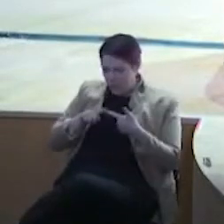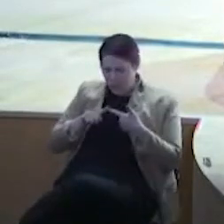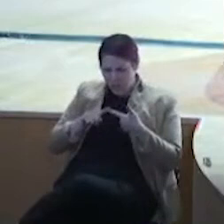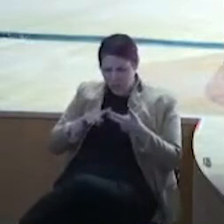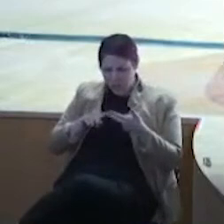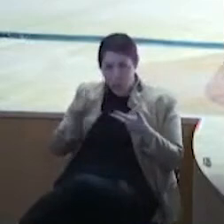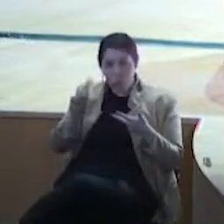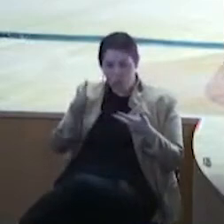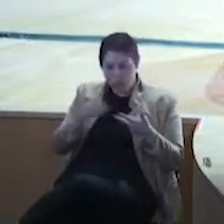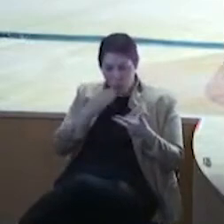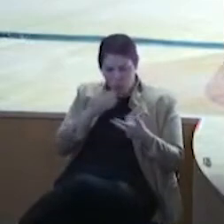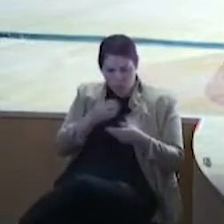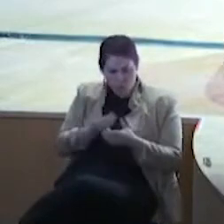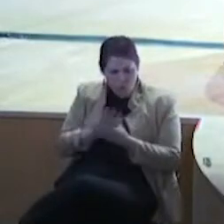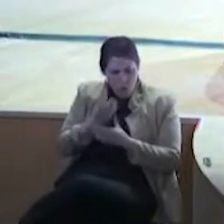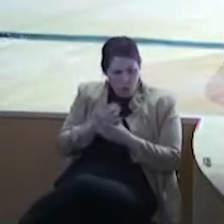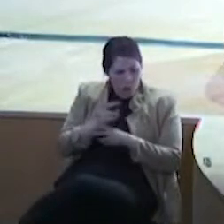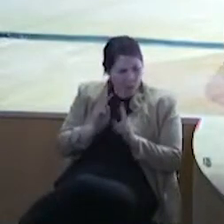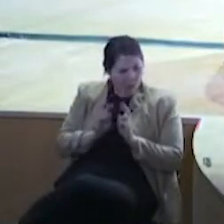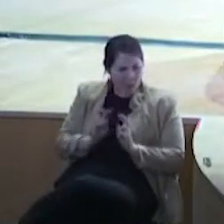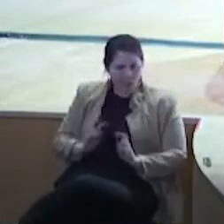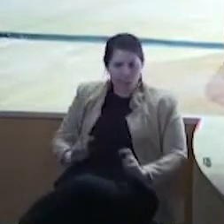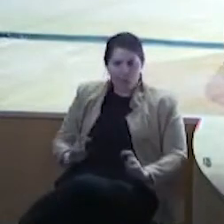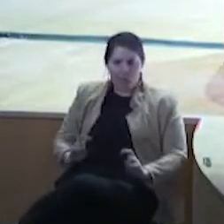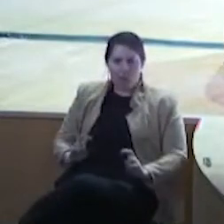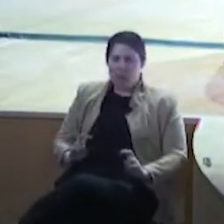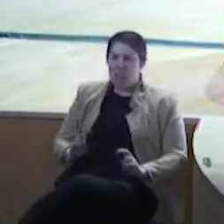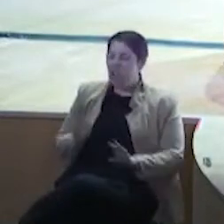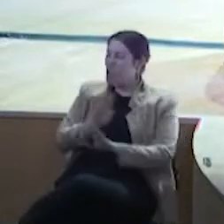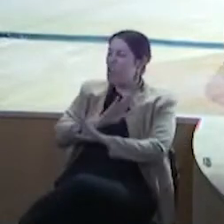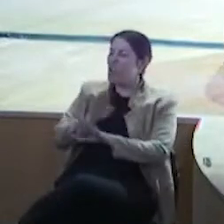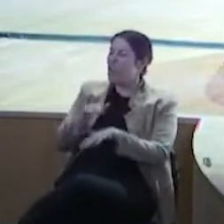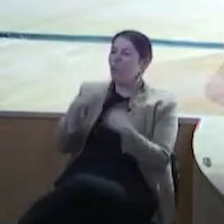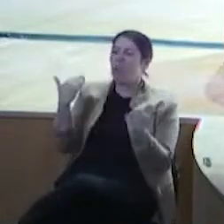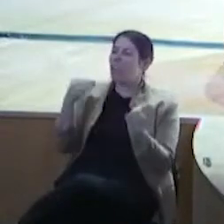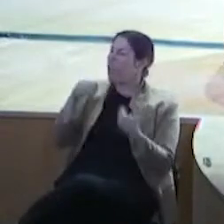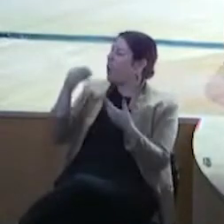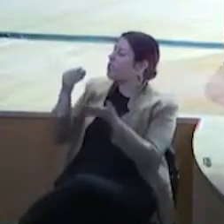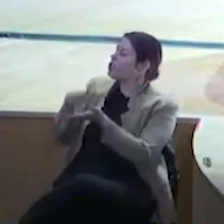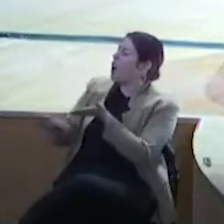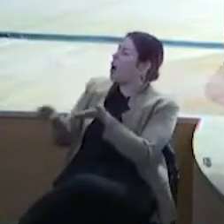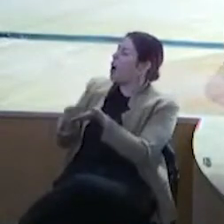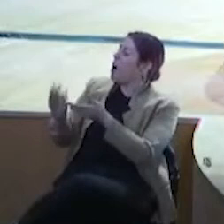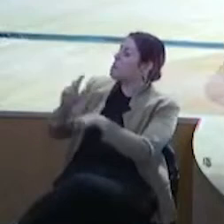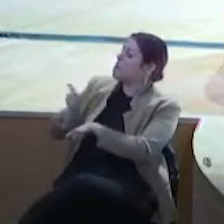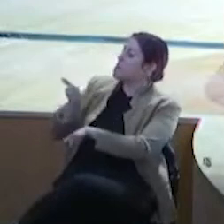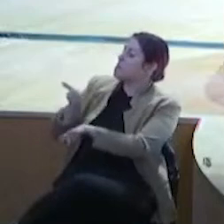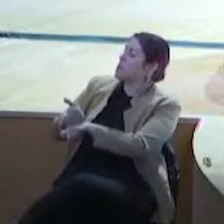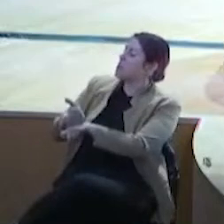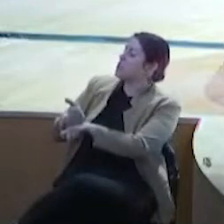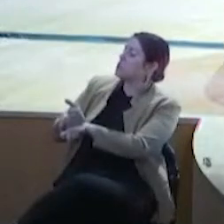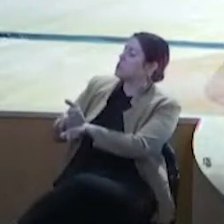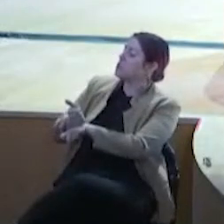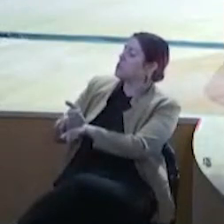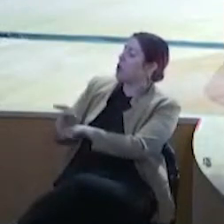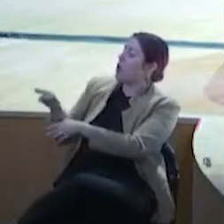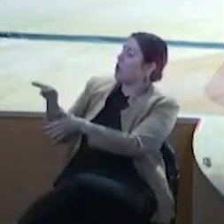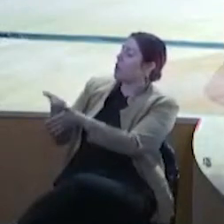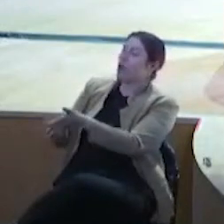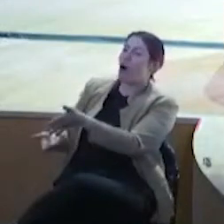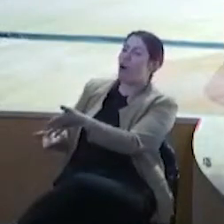grown, and not shopping strictly based upon what something